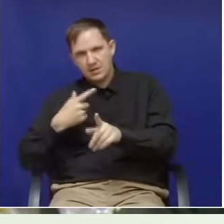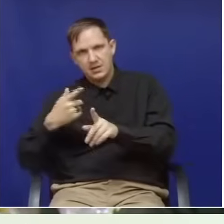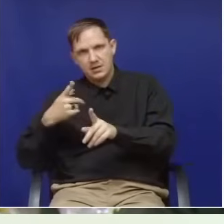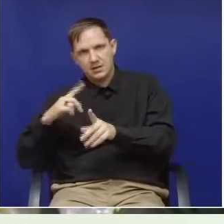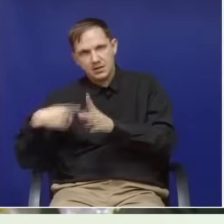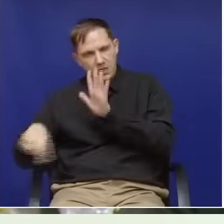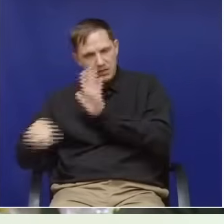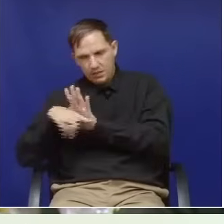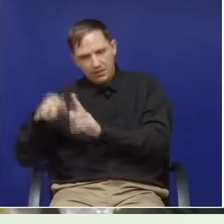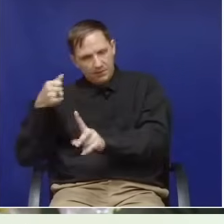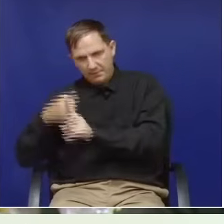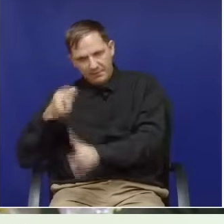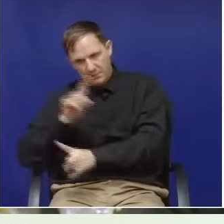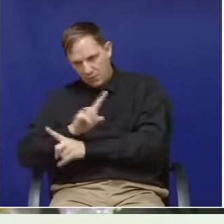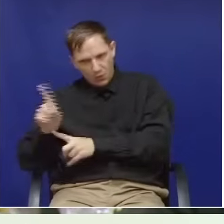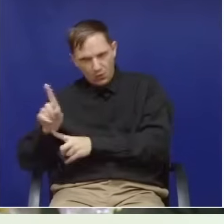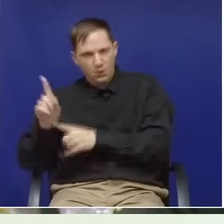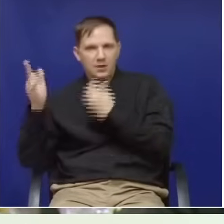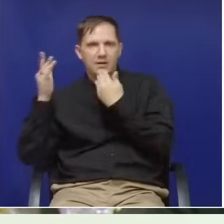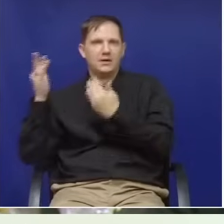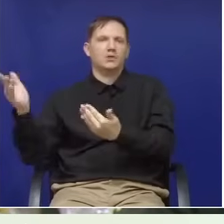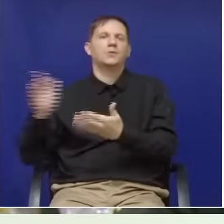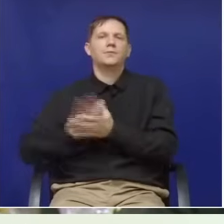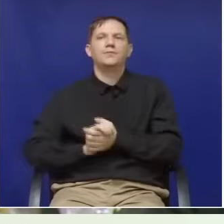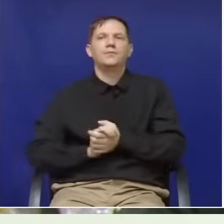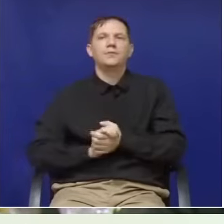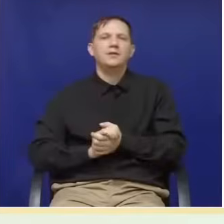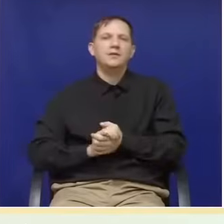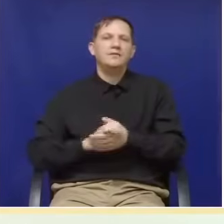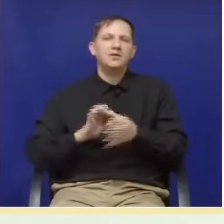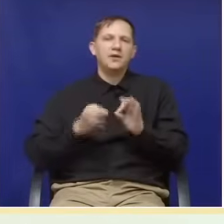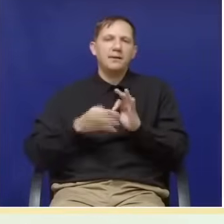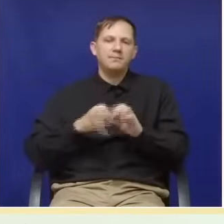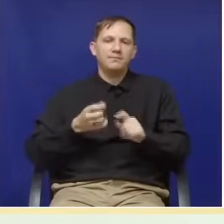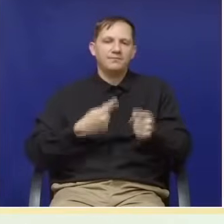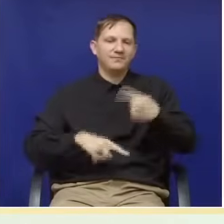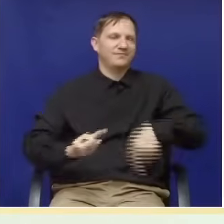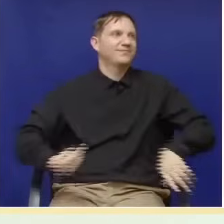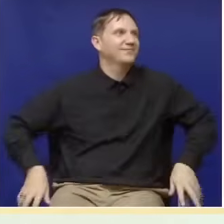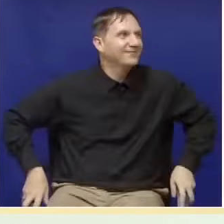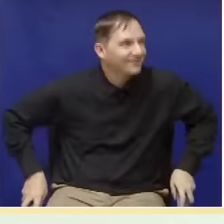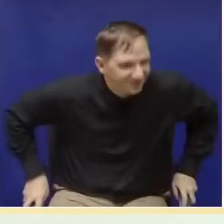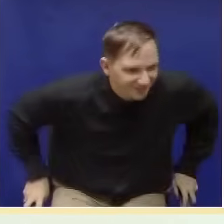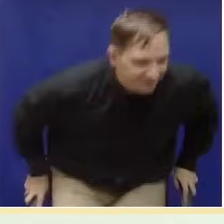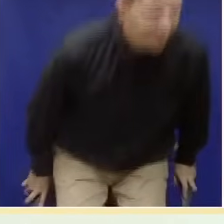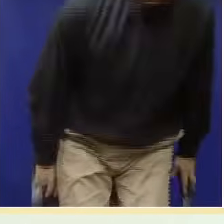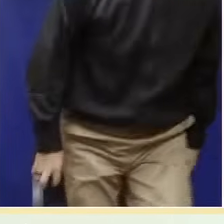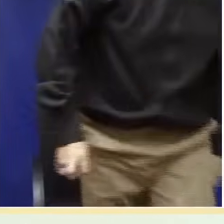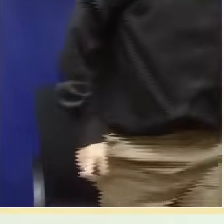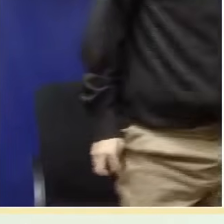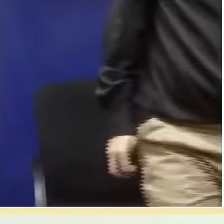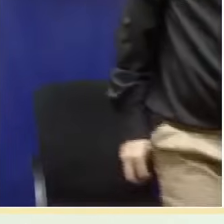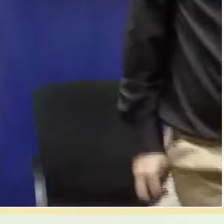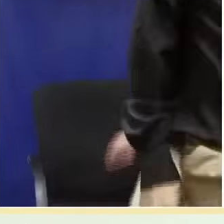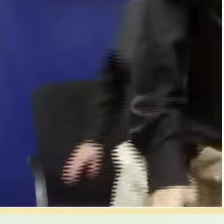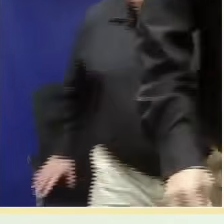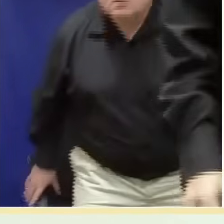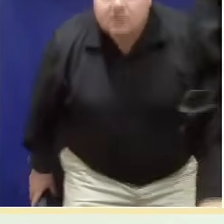affected as an organization. Thank you, Deputy Speaker. The fourth supplementary question will be asked by the Honourable